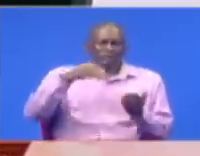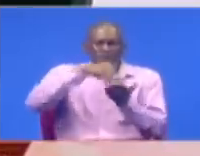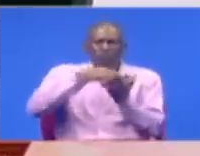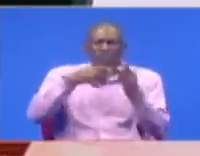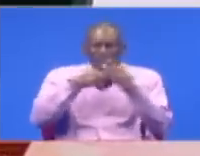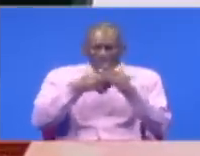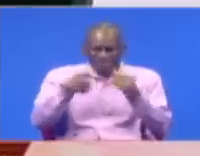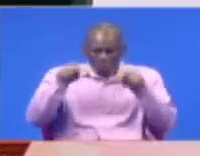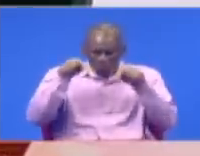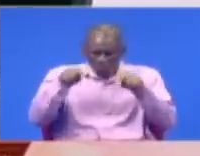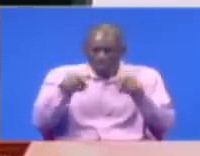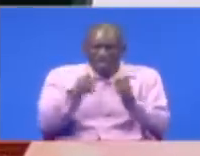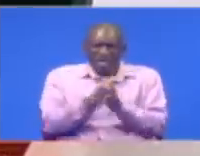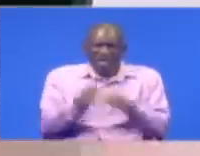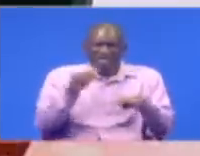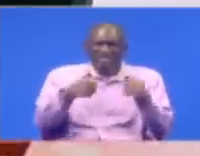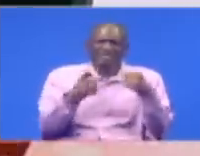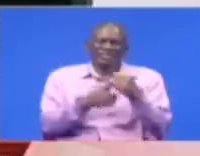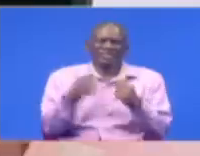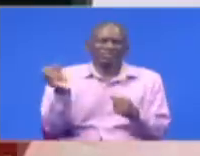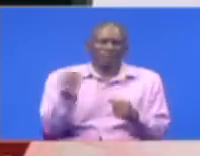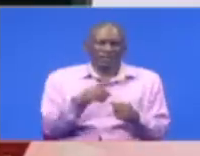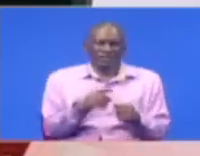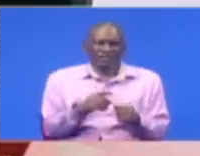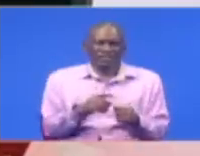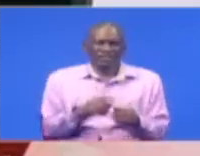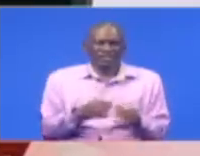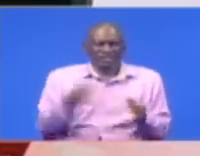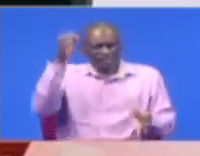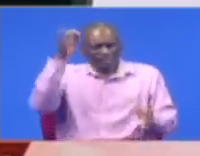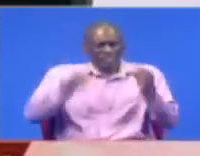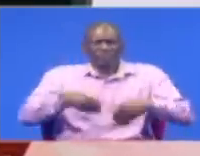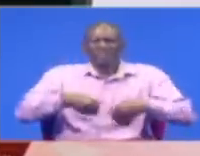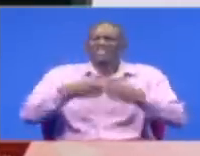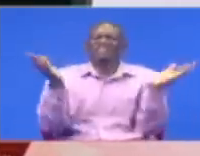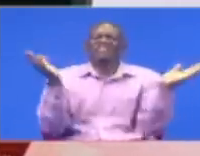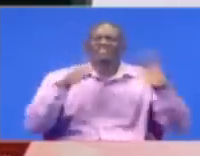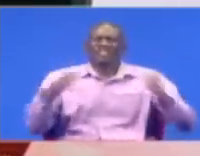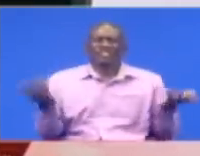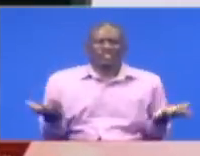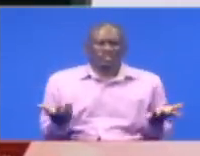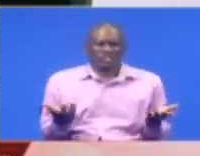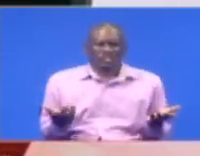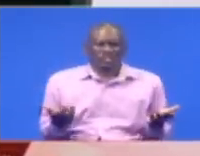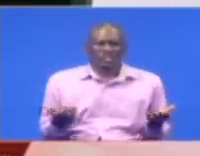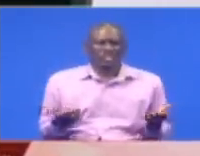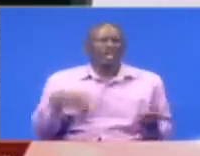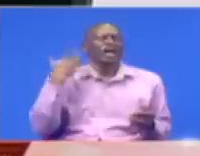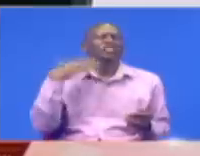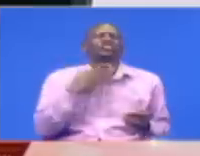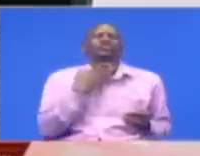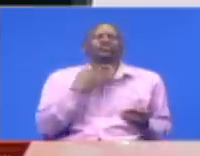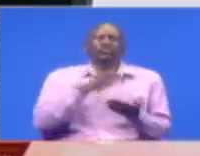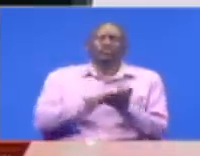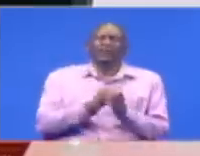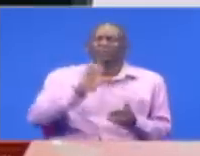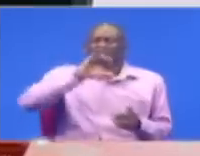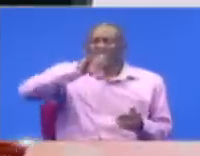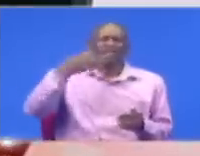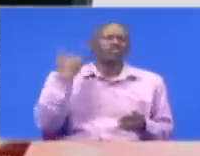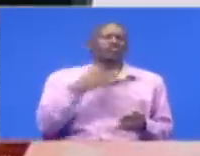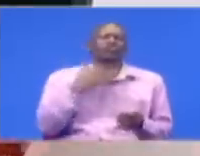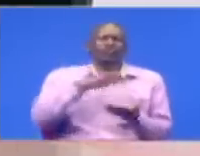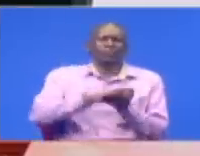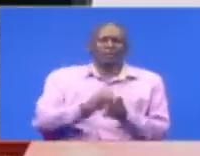started, and within 6 months, there's a determination. I would not want to be the Chief Justice